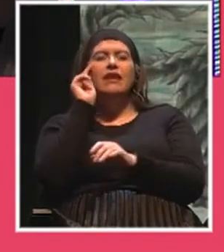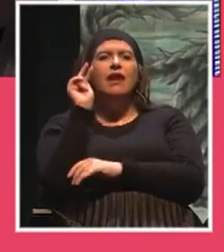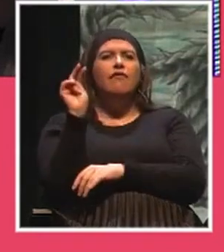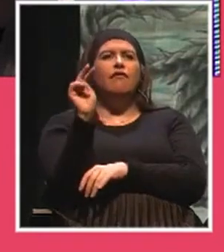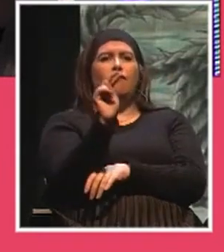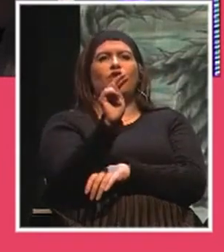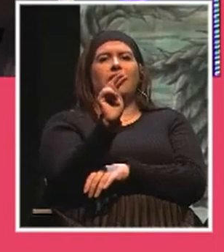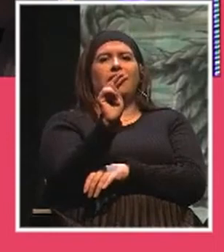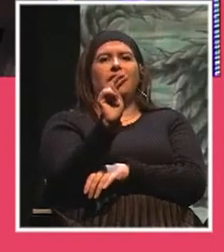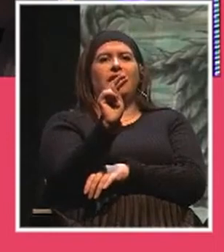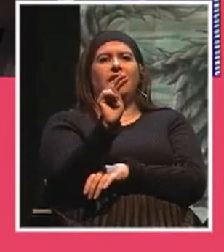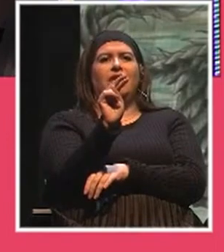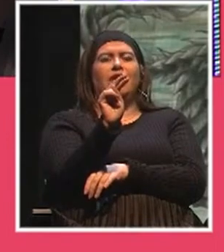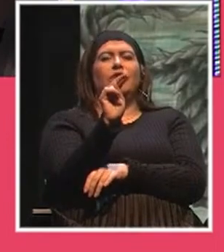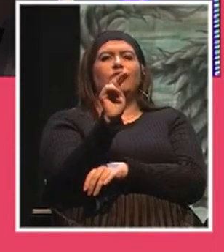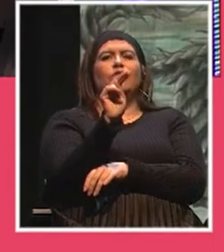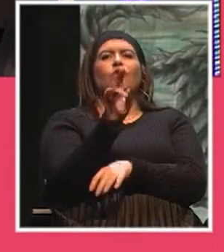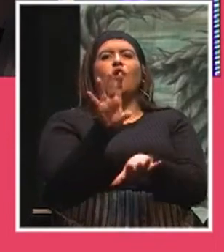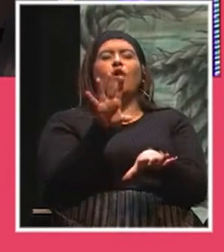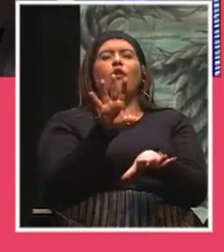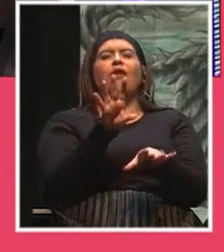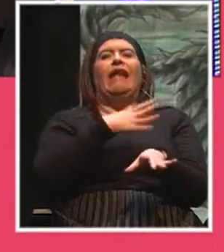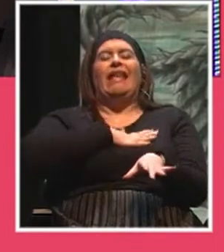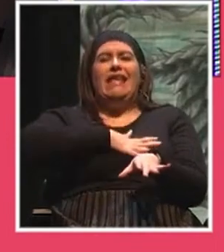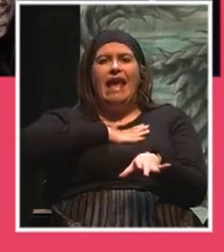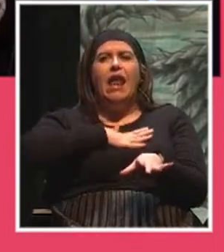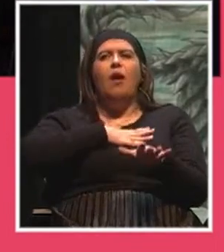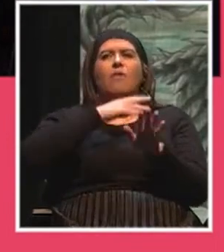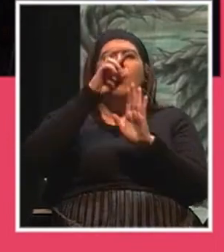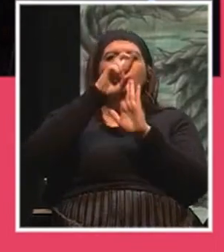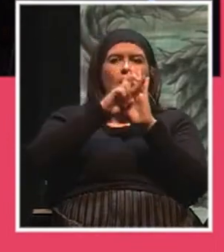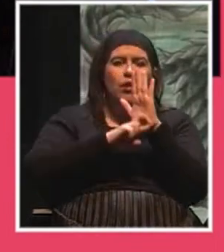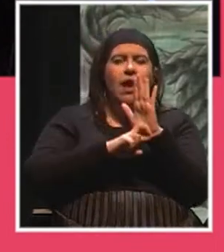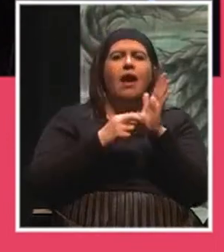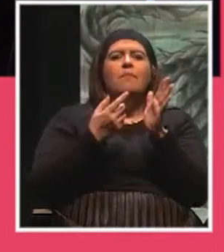that is, three people sitting around a kitchen table talking about their relationship.